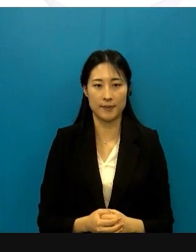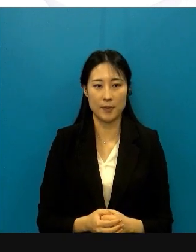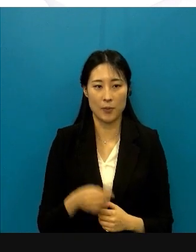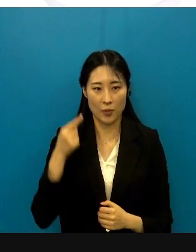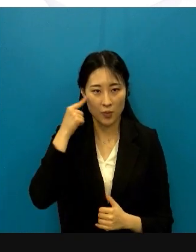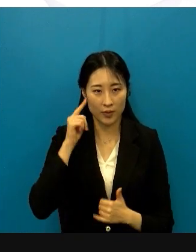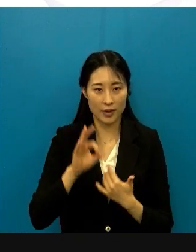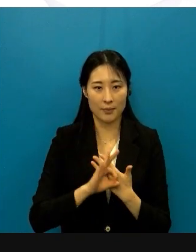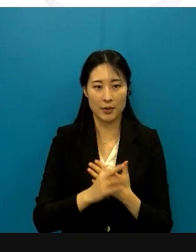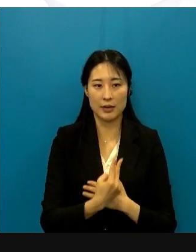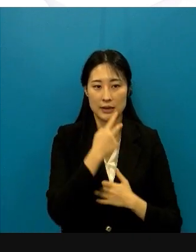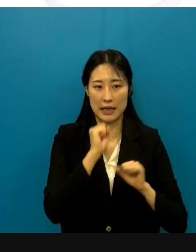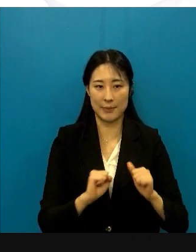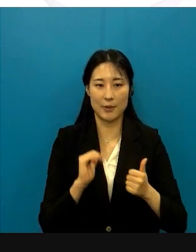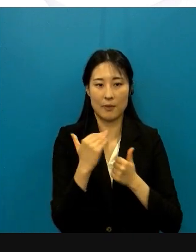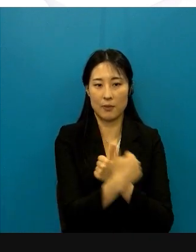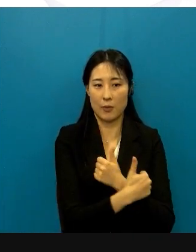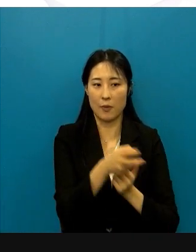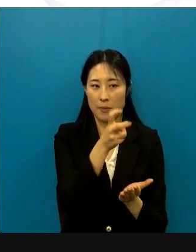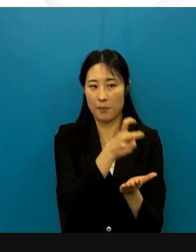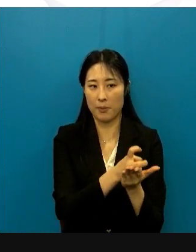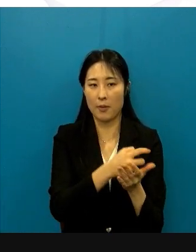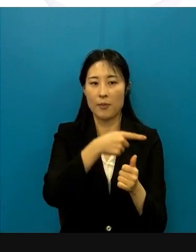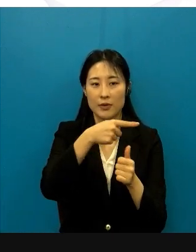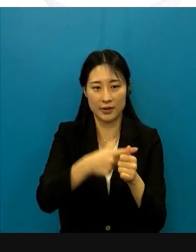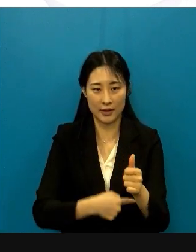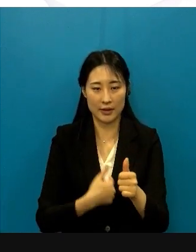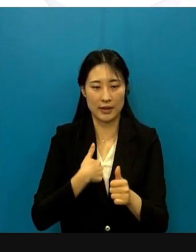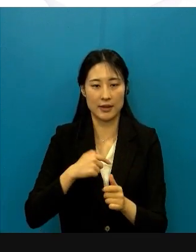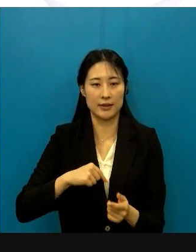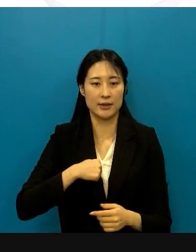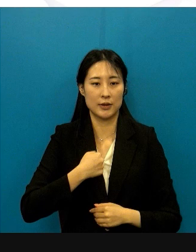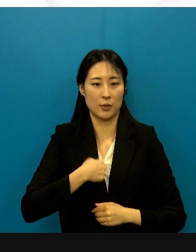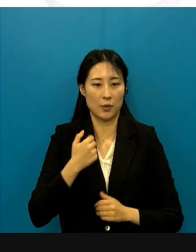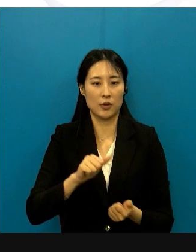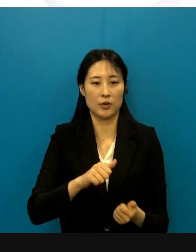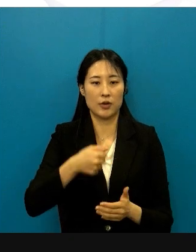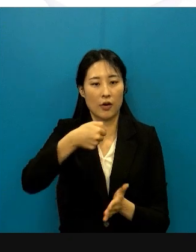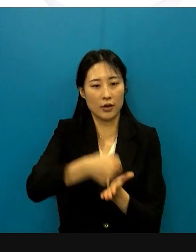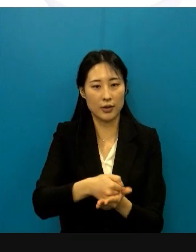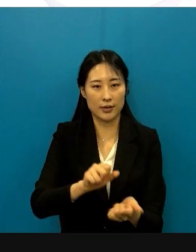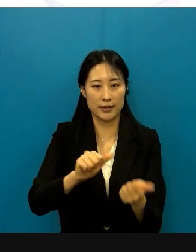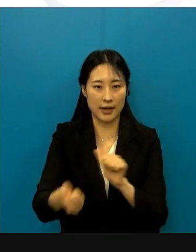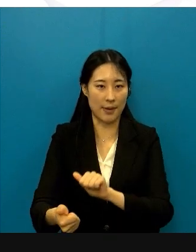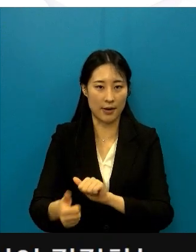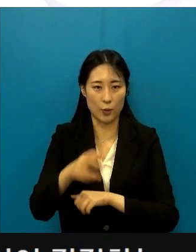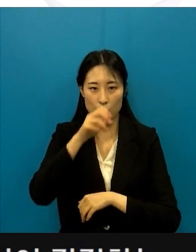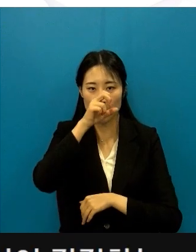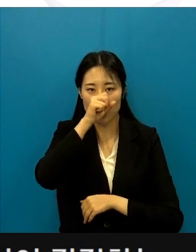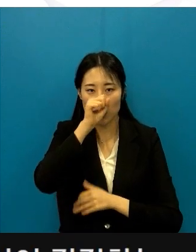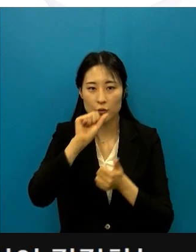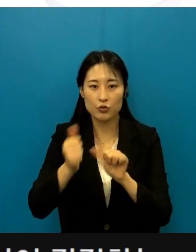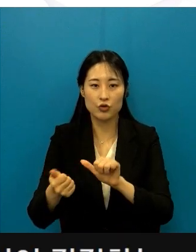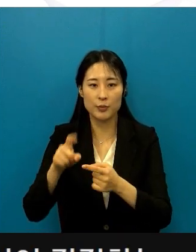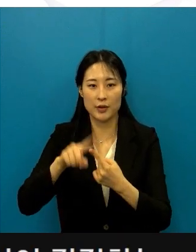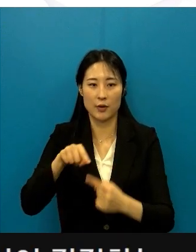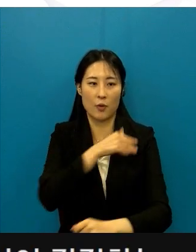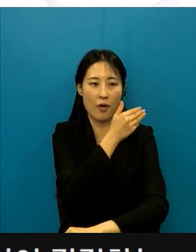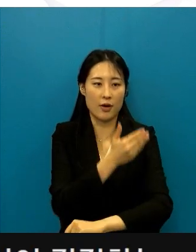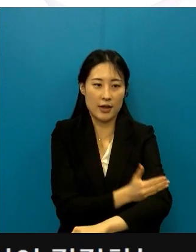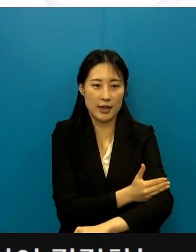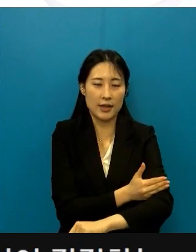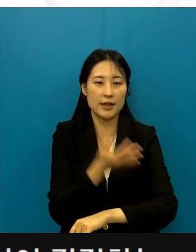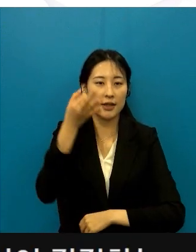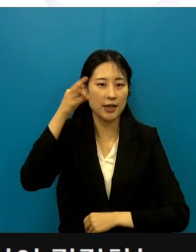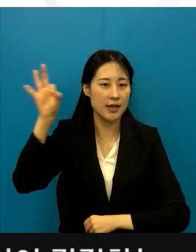death, the right to a good death. This right is much more strongly protected under